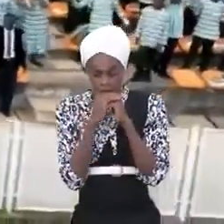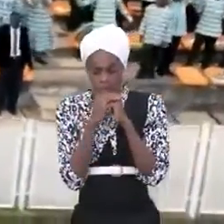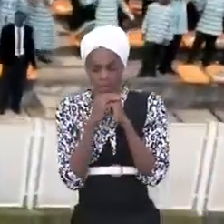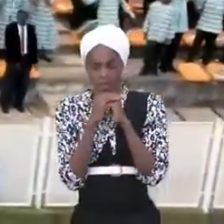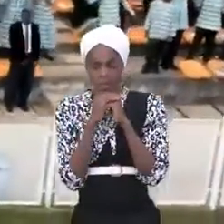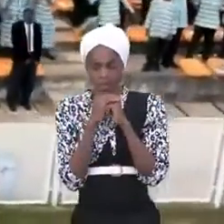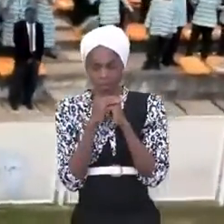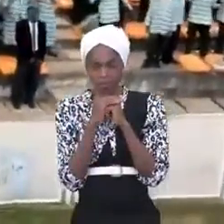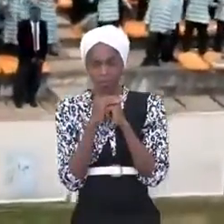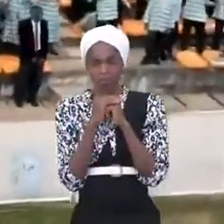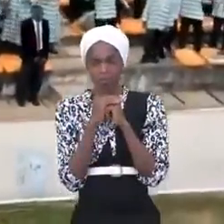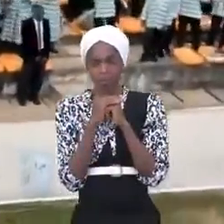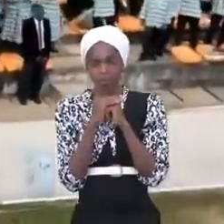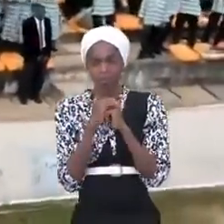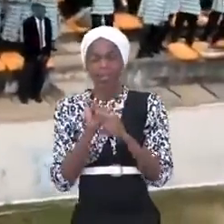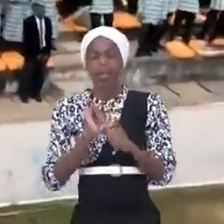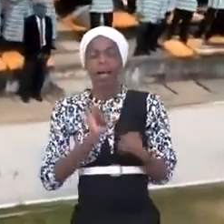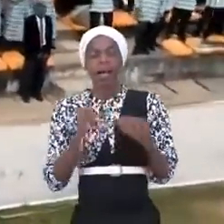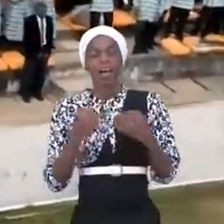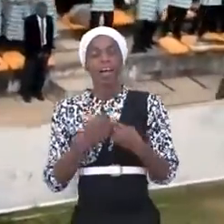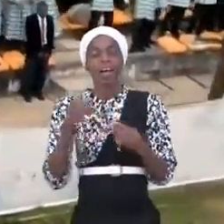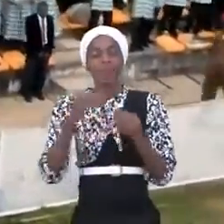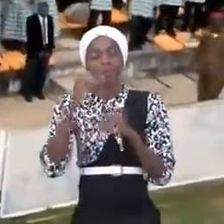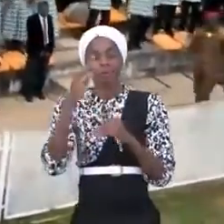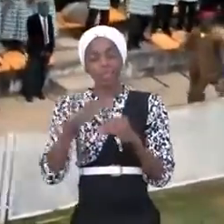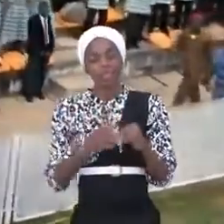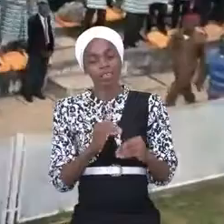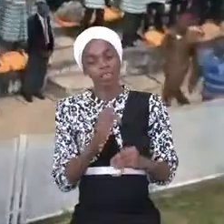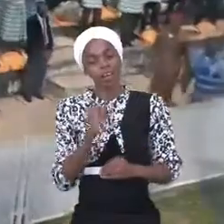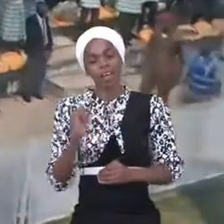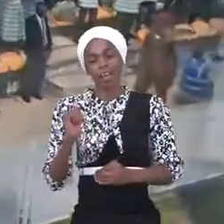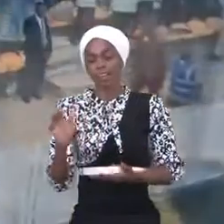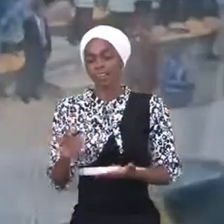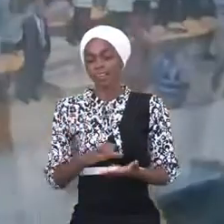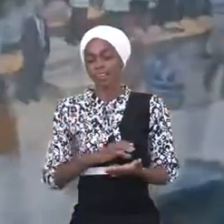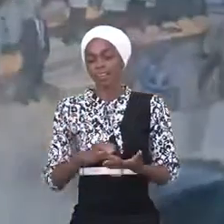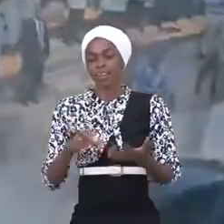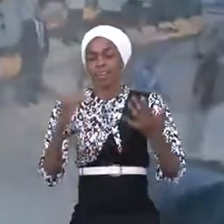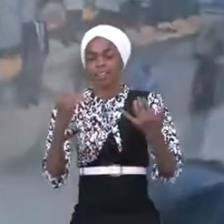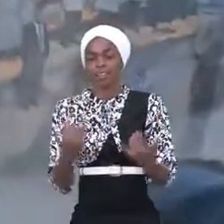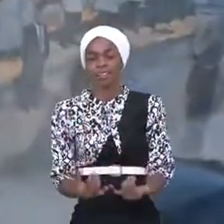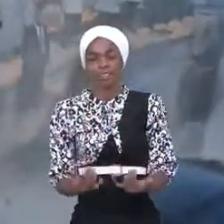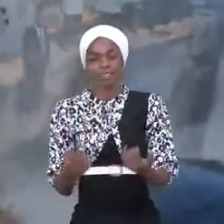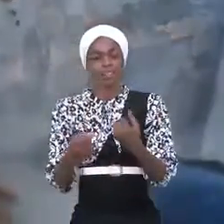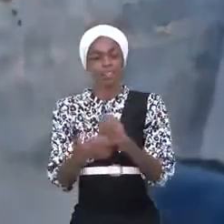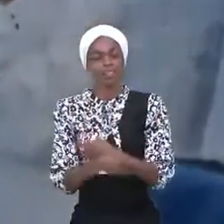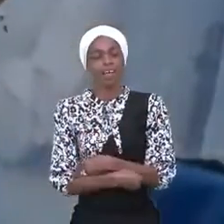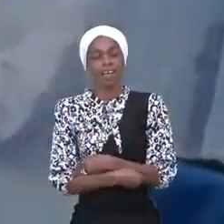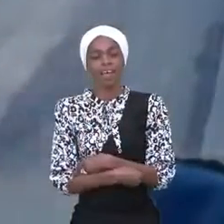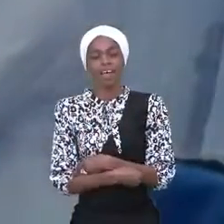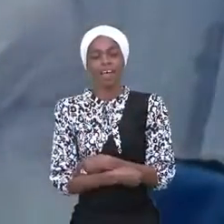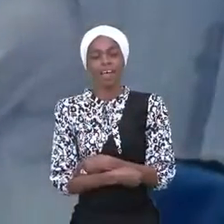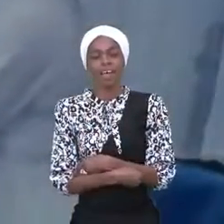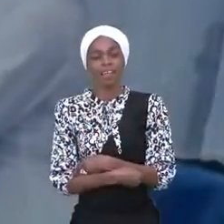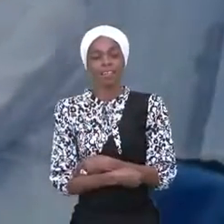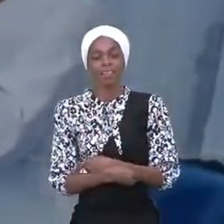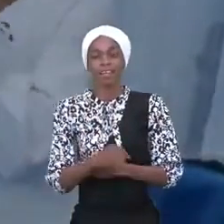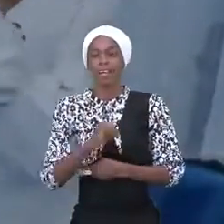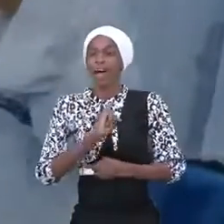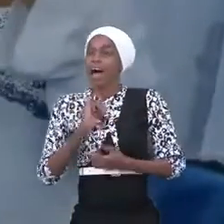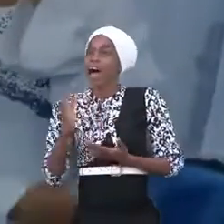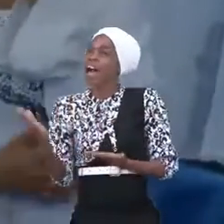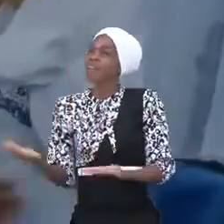Lift your voice, say, I have more than a song. I have more than a song. Somebody tell him. Today, I